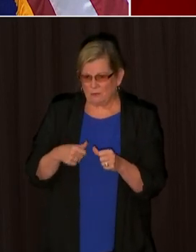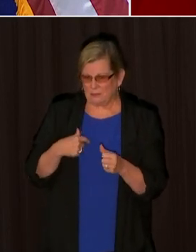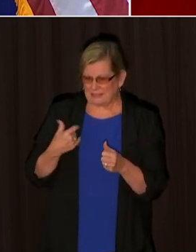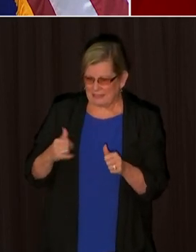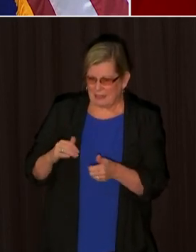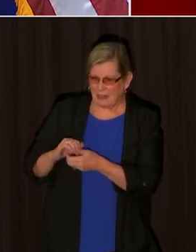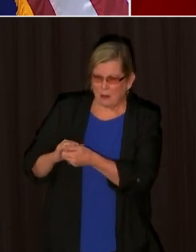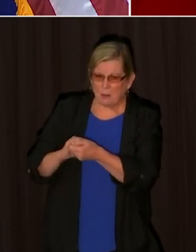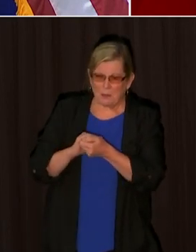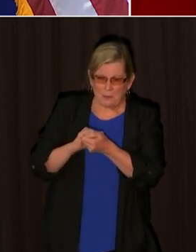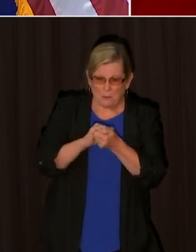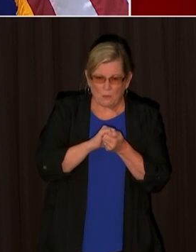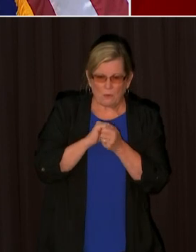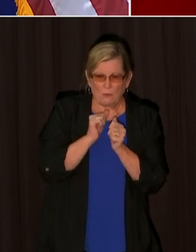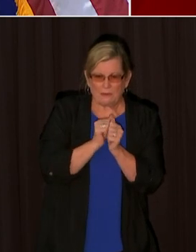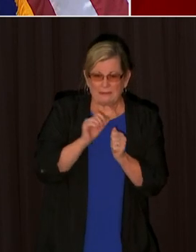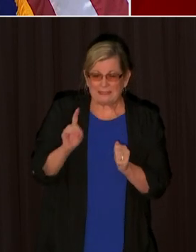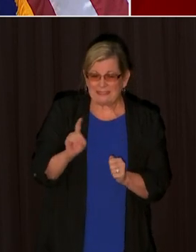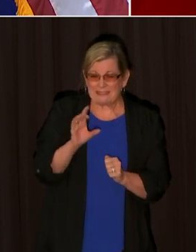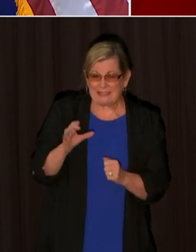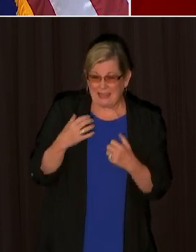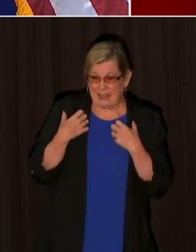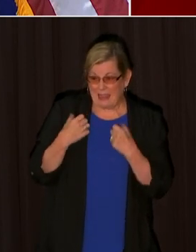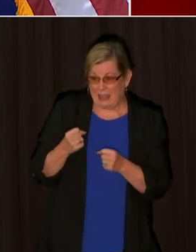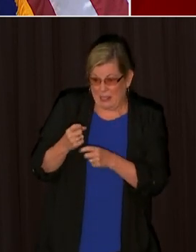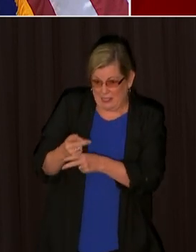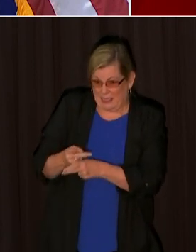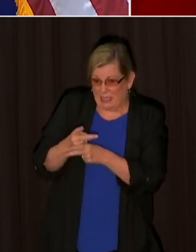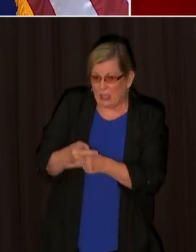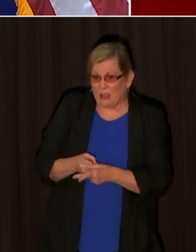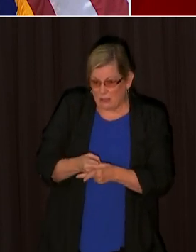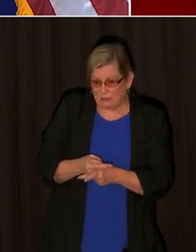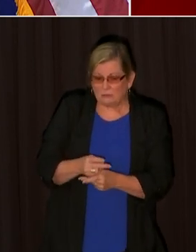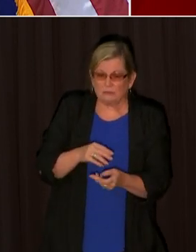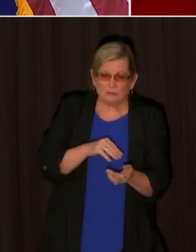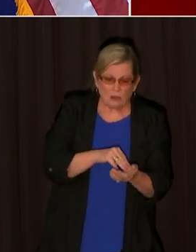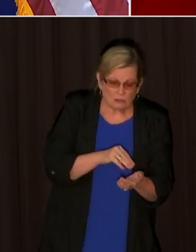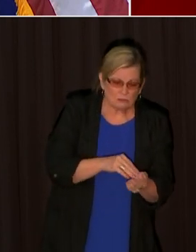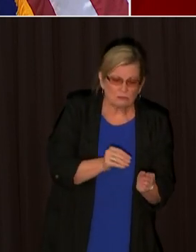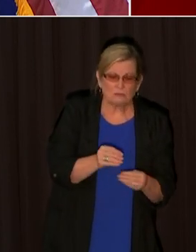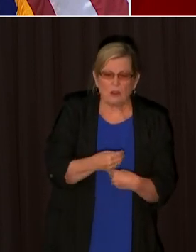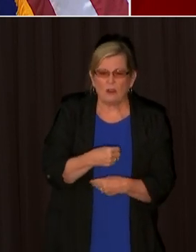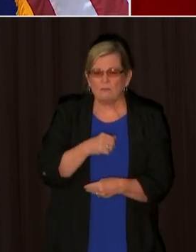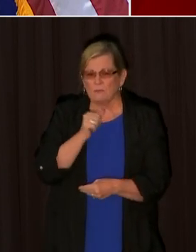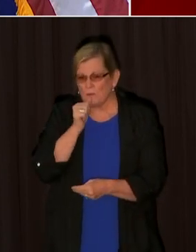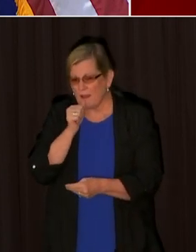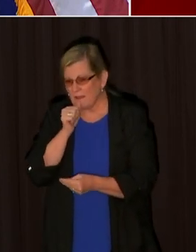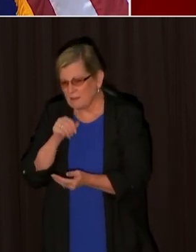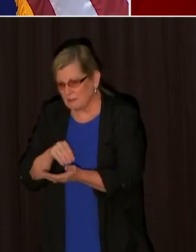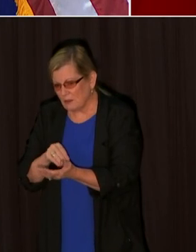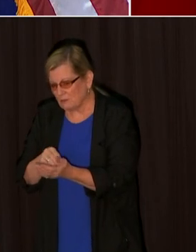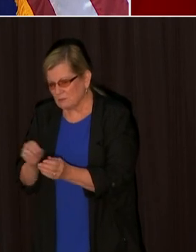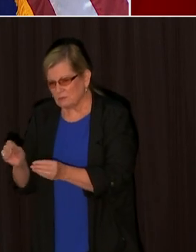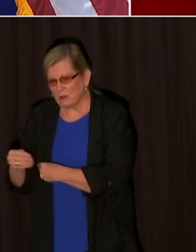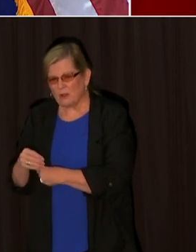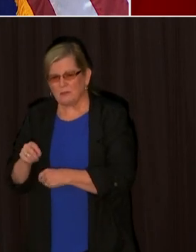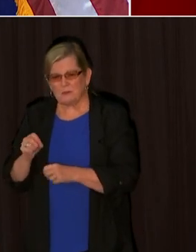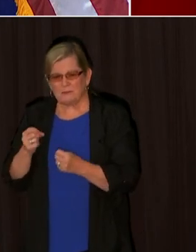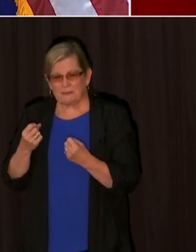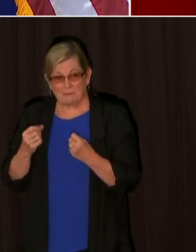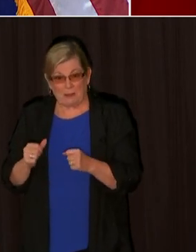district healthcare providers who are in private practice, large group practices to equip them with the ability to